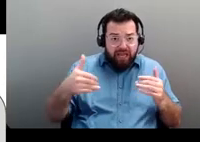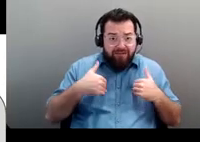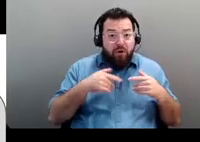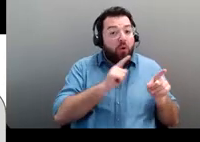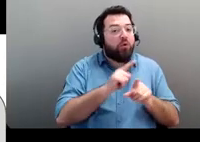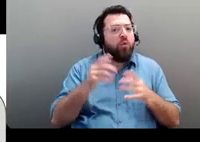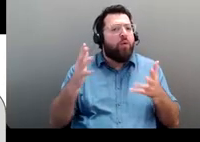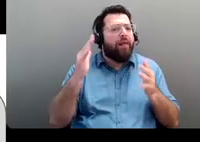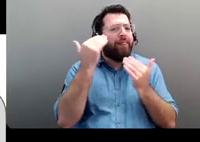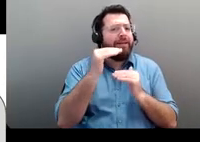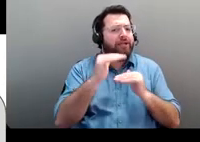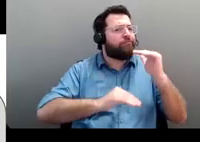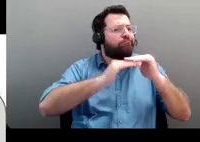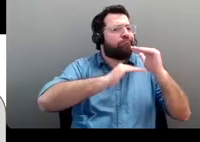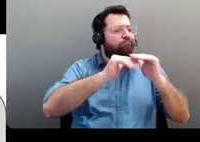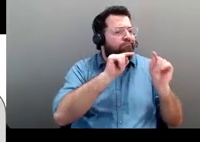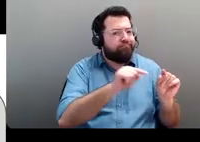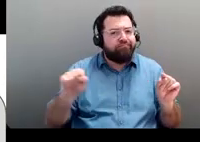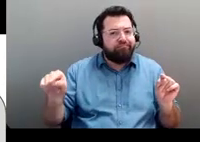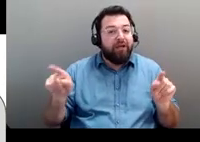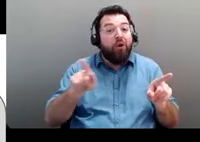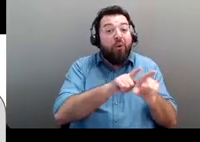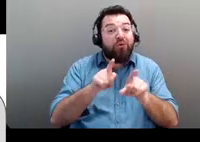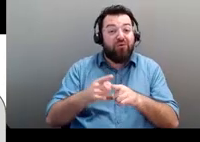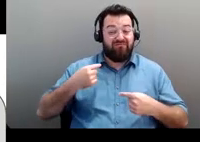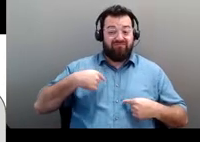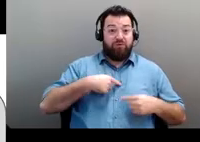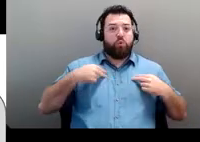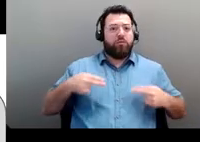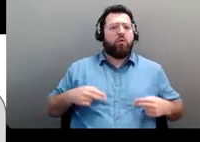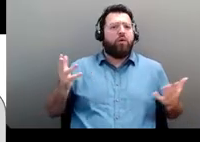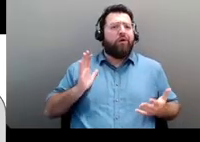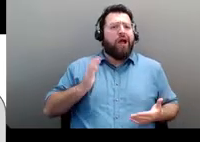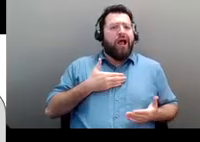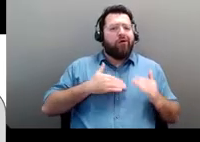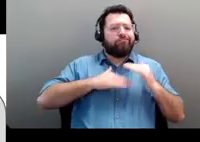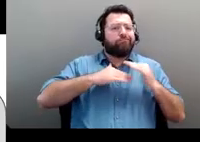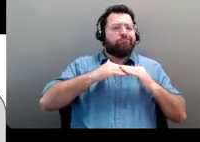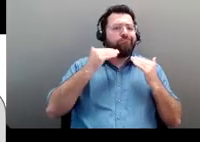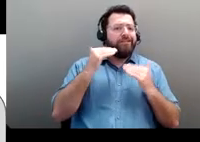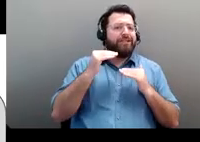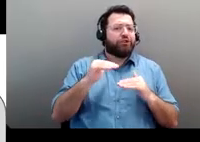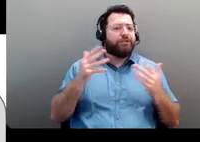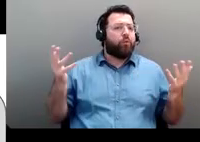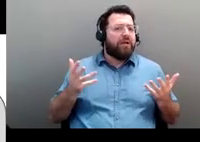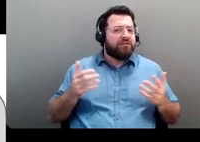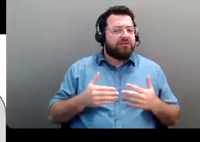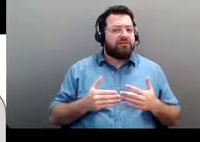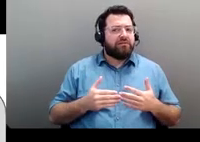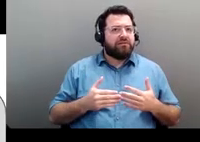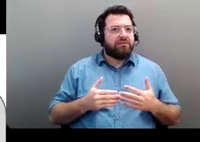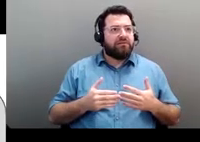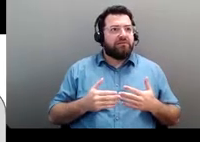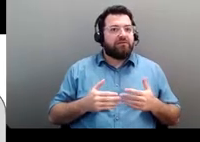being aware of what our limits are. So what are AI's limits and what are our limits? The way that I like to